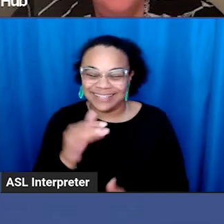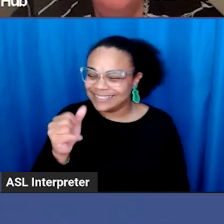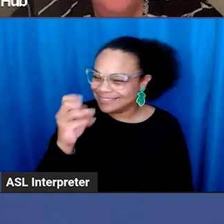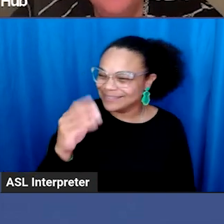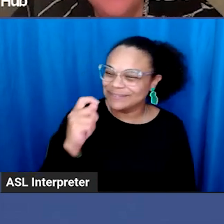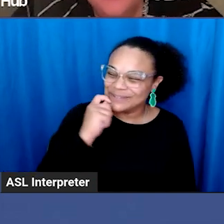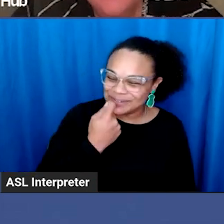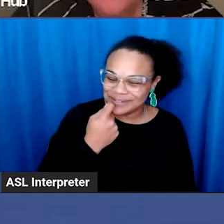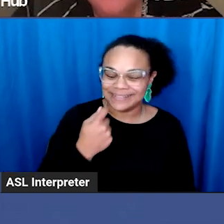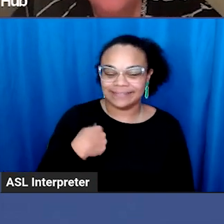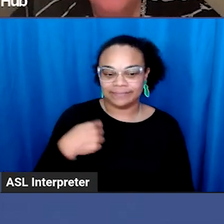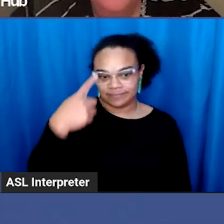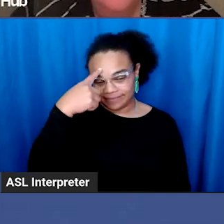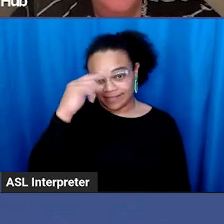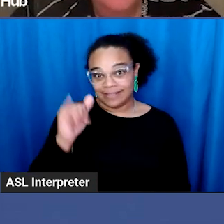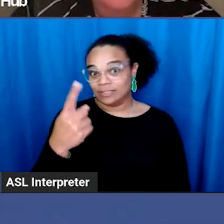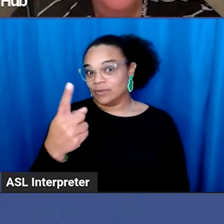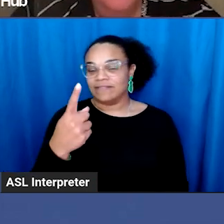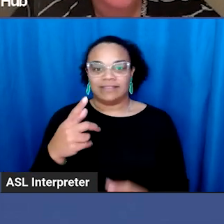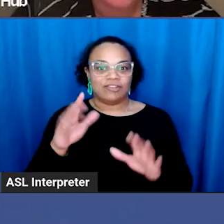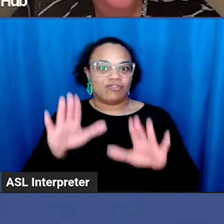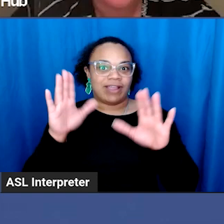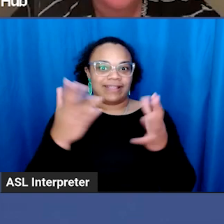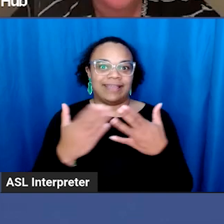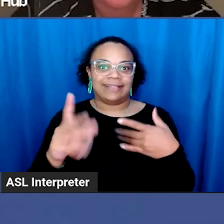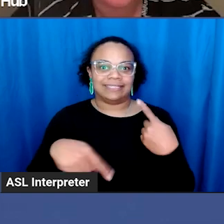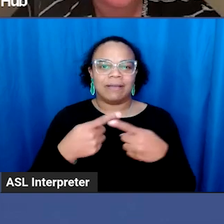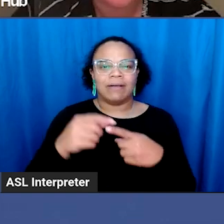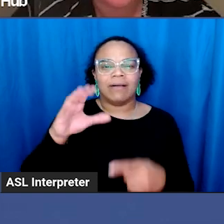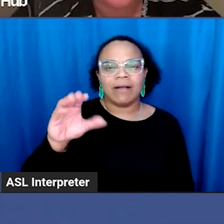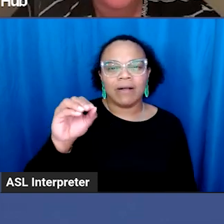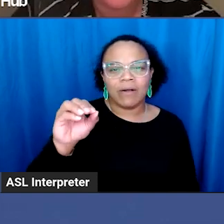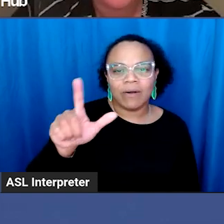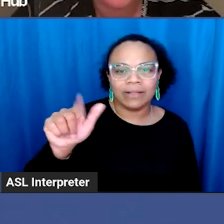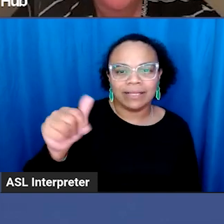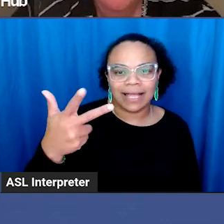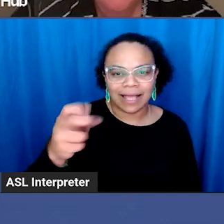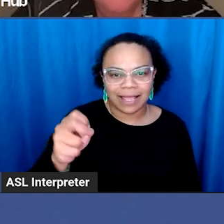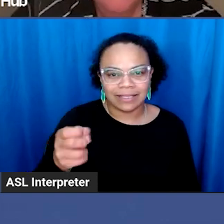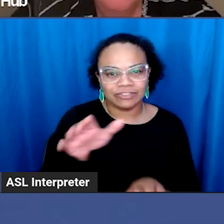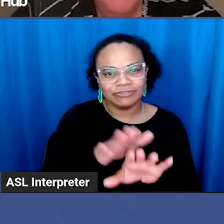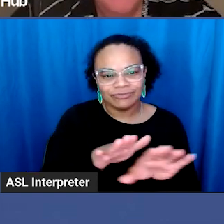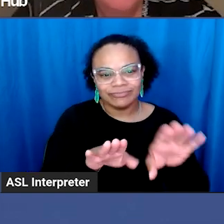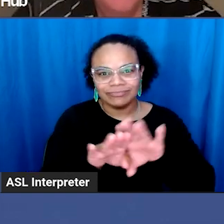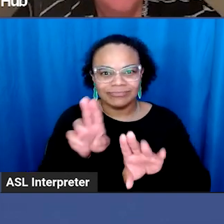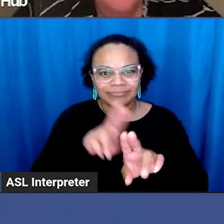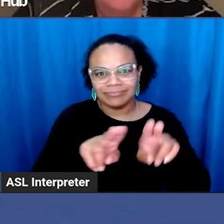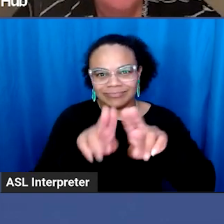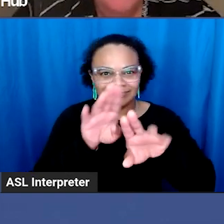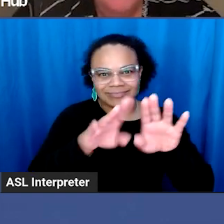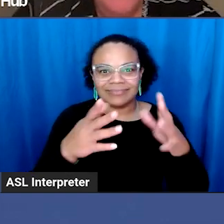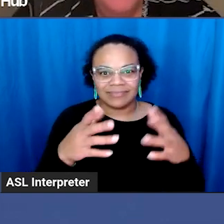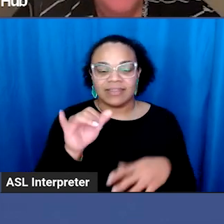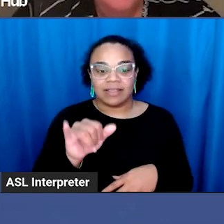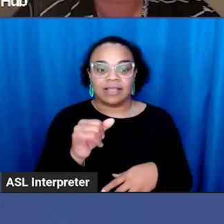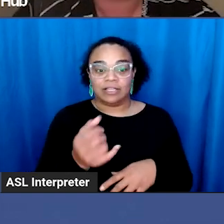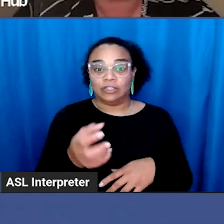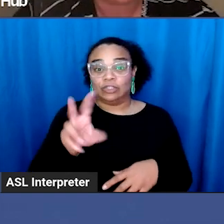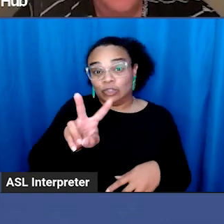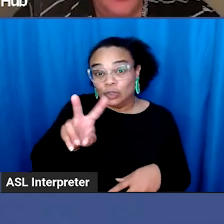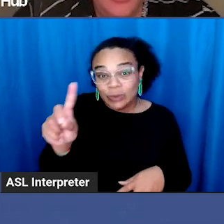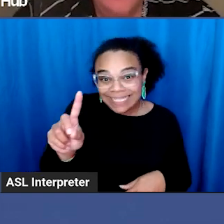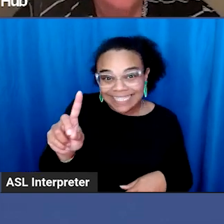cool. I mean, I think that's one of the great things about collage is even though it's a 2D medium here, the image,